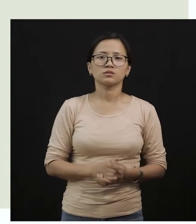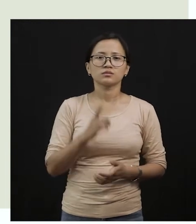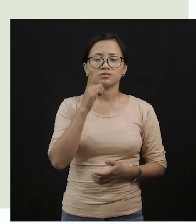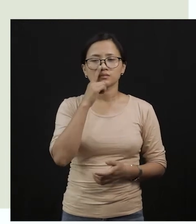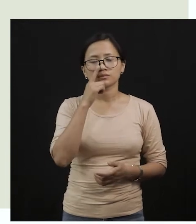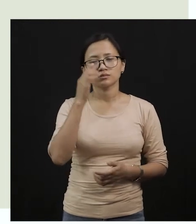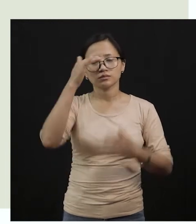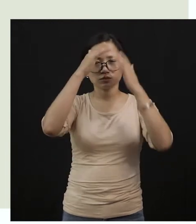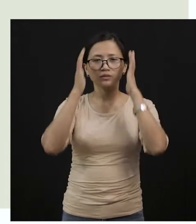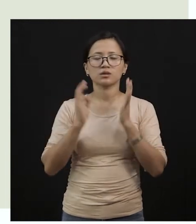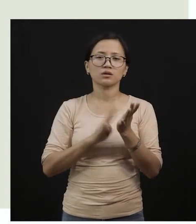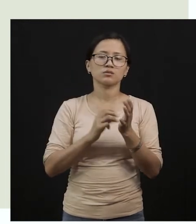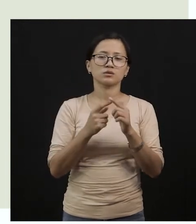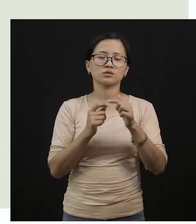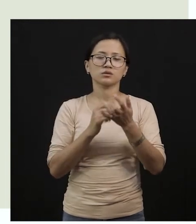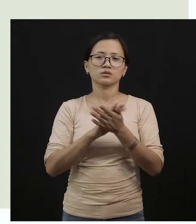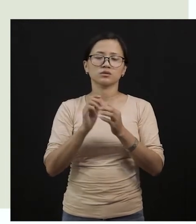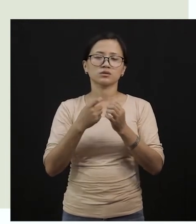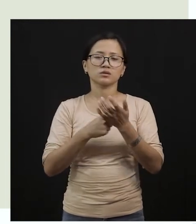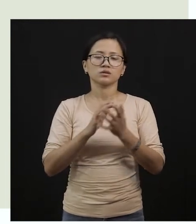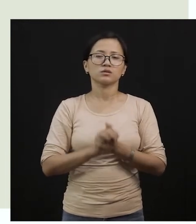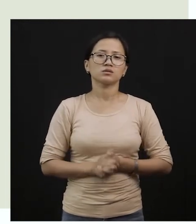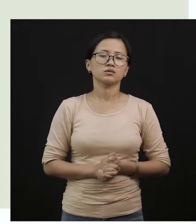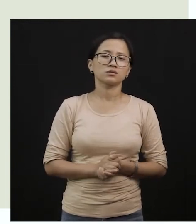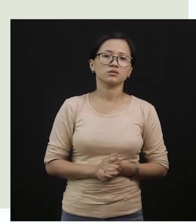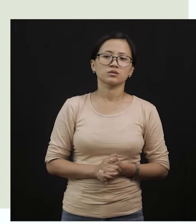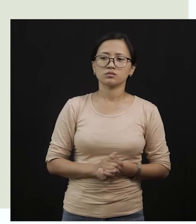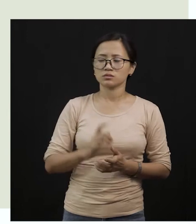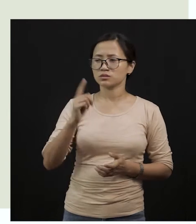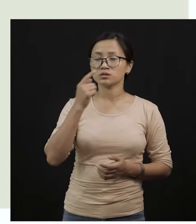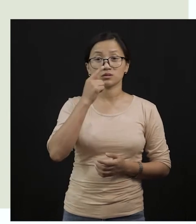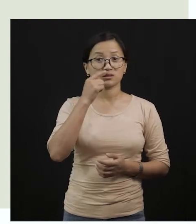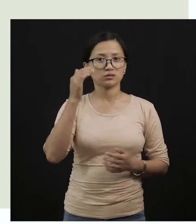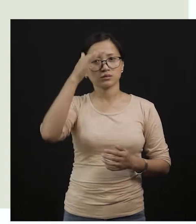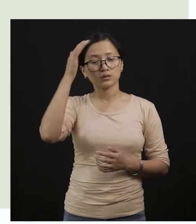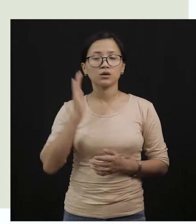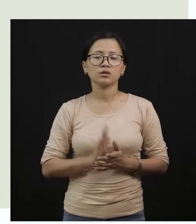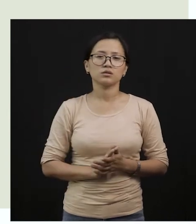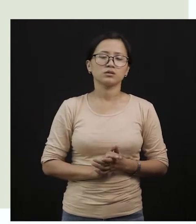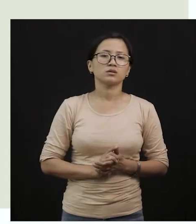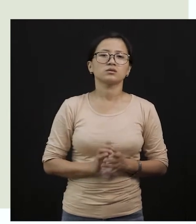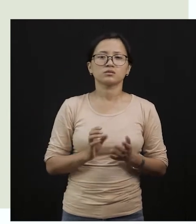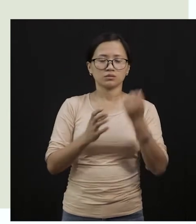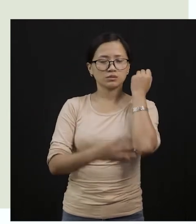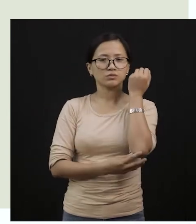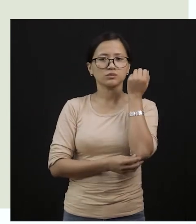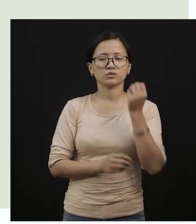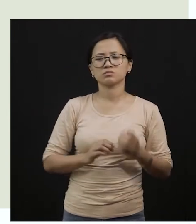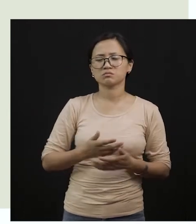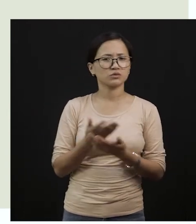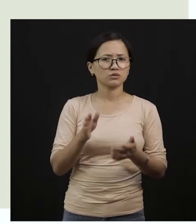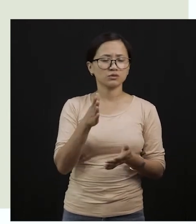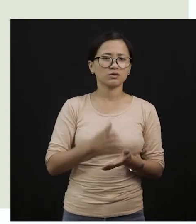other sisters were looking after the sick people because there was no one to look after them. They were poor. They don't have enough